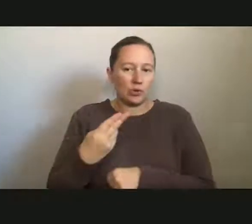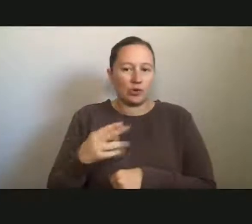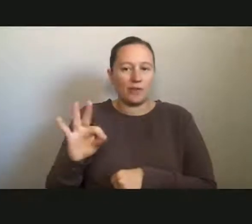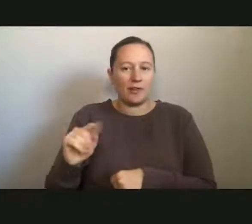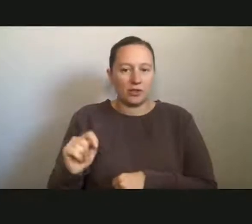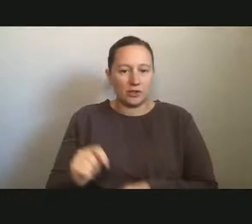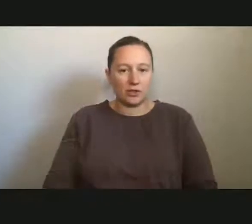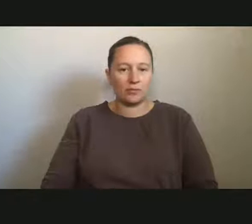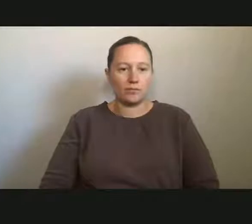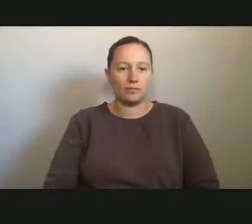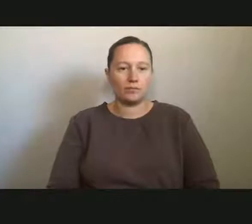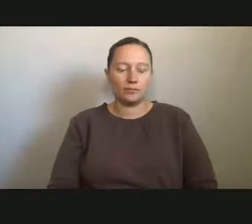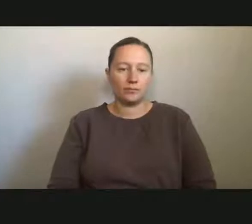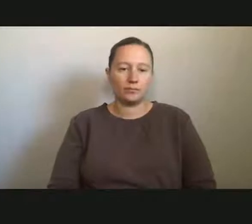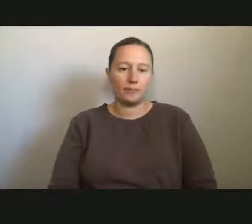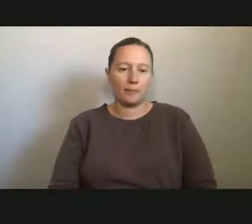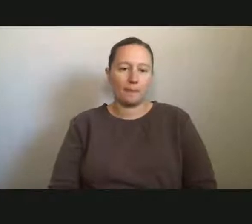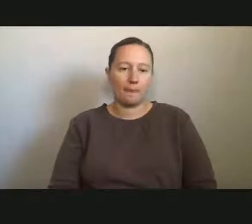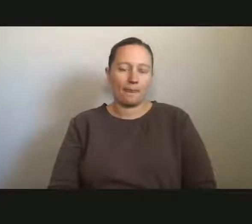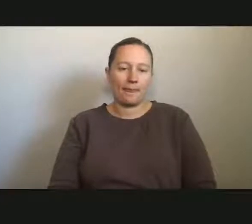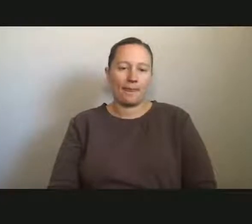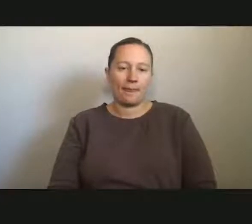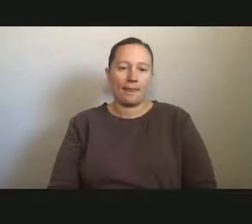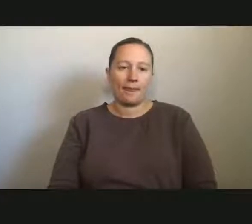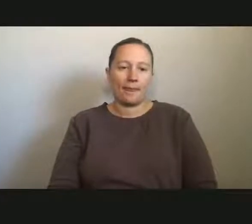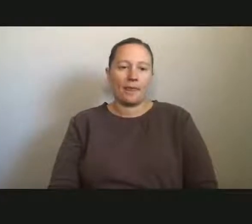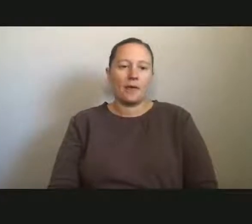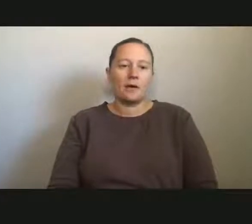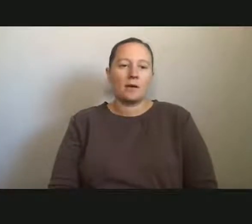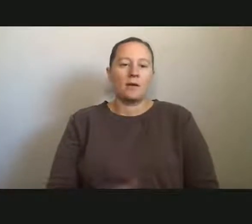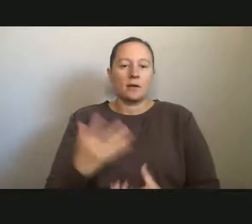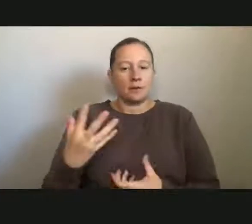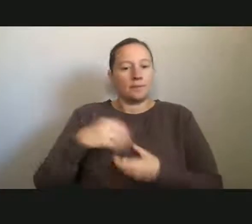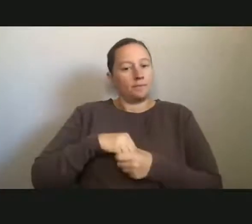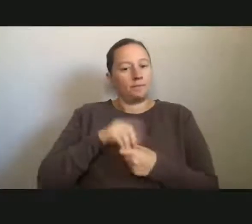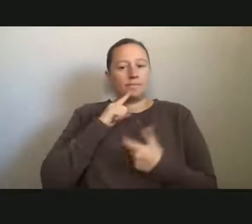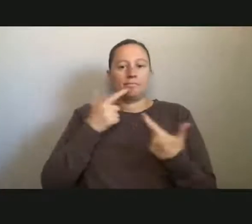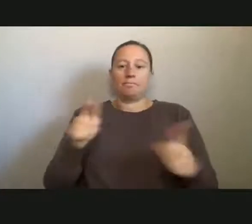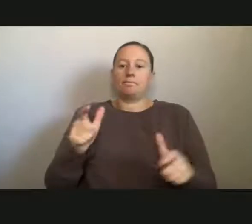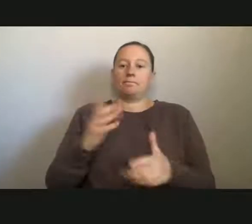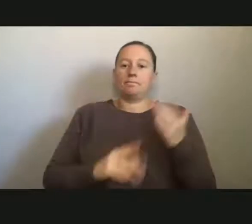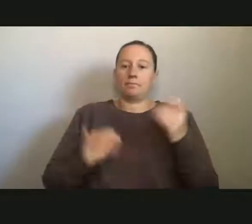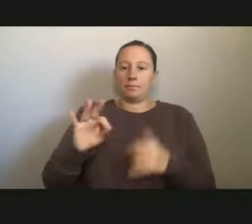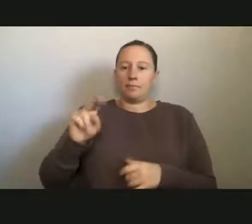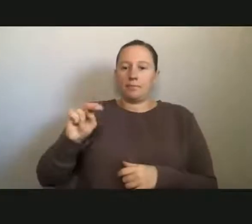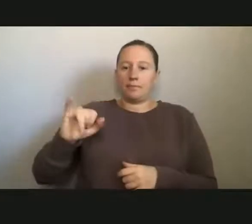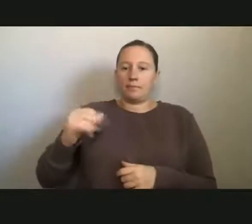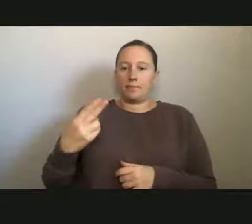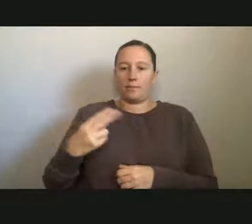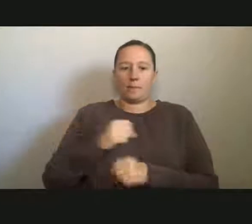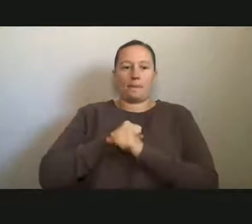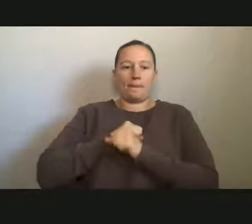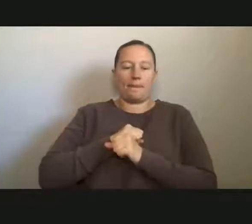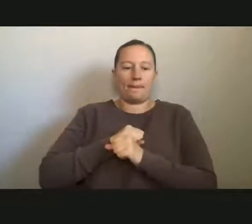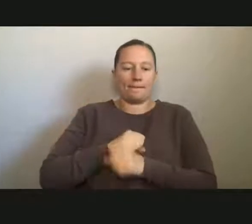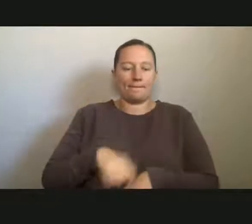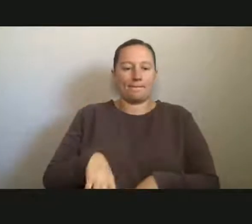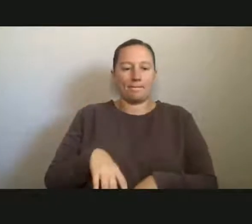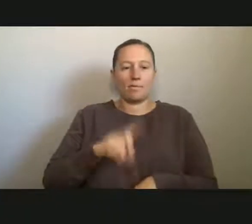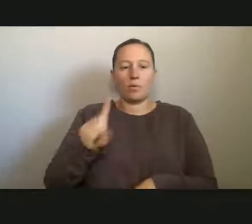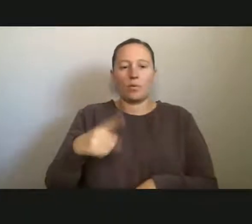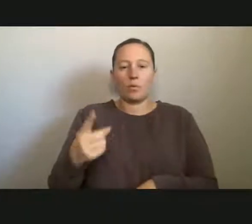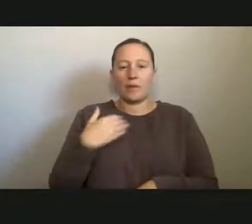tissue. So inclusions are a big part of NIH protections. We have a couple of